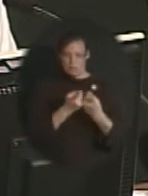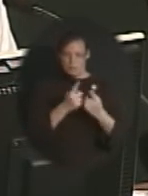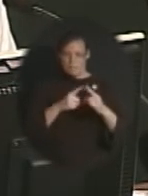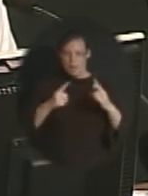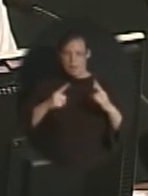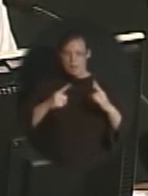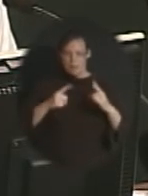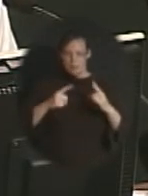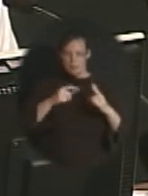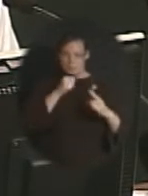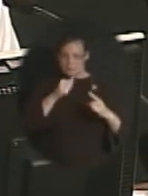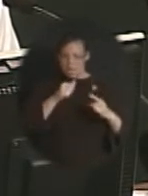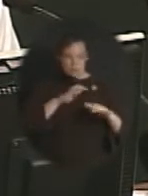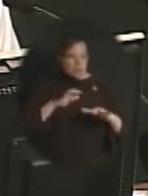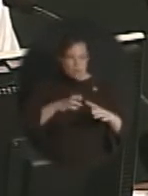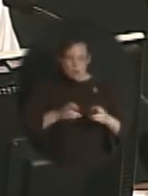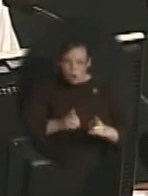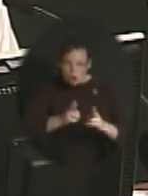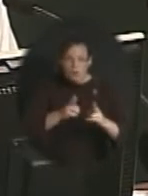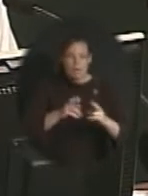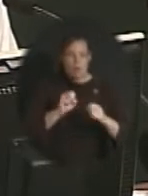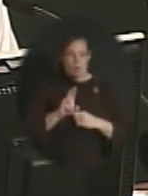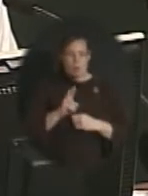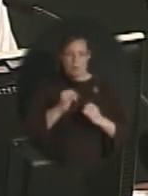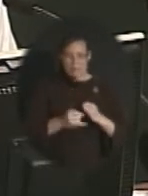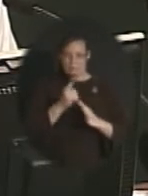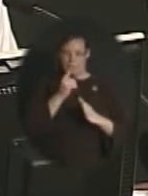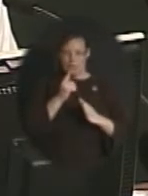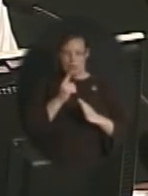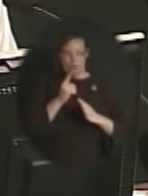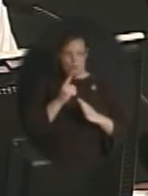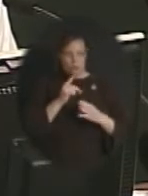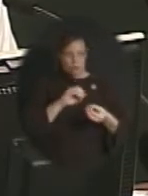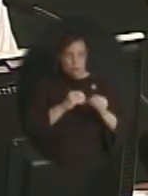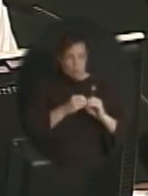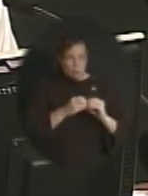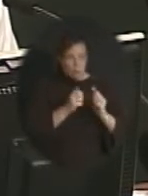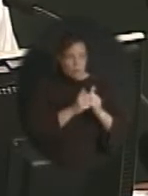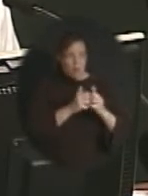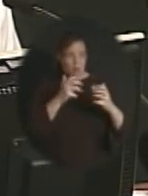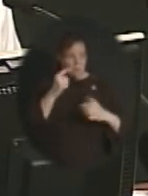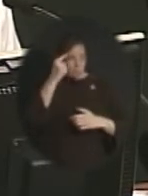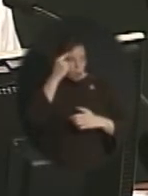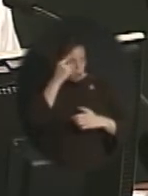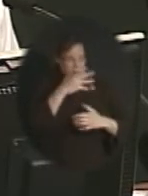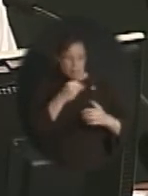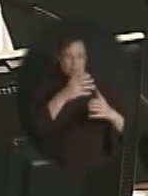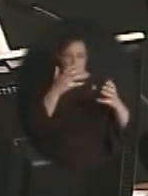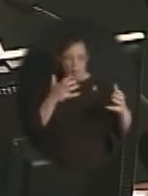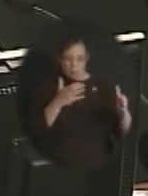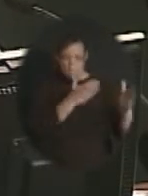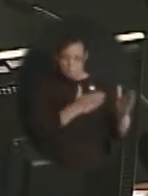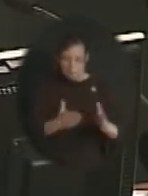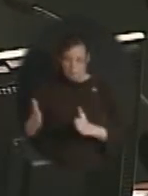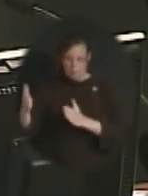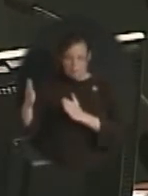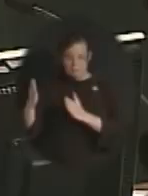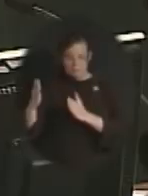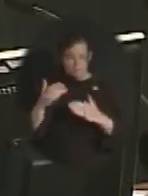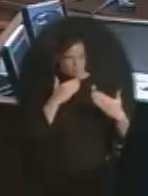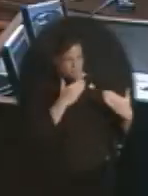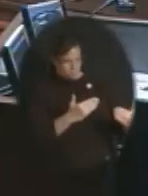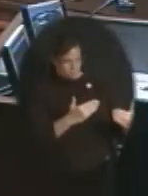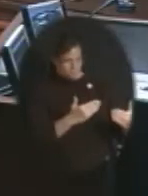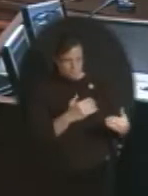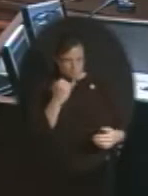it was not done in haste. It was not done arbitrarily. It was done with a lot of thought and a lot of planning. Thank you.